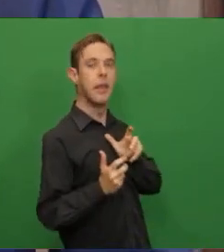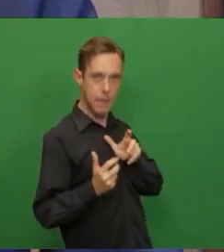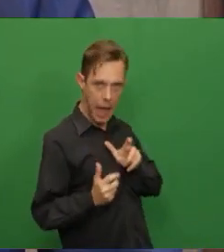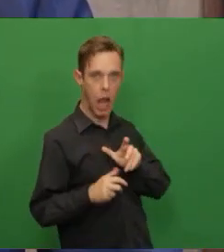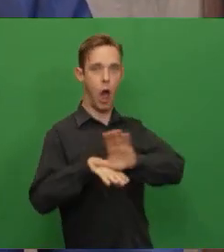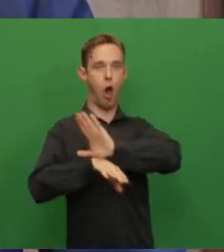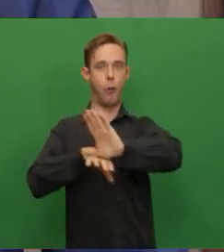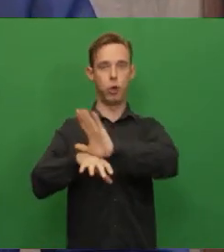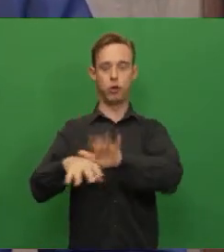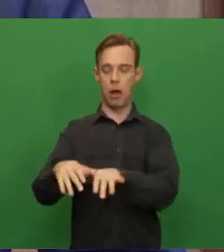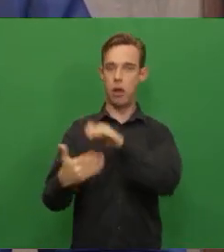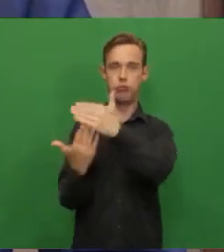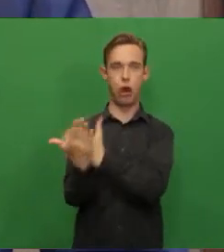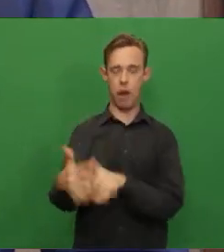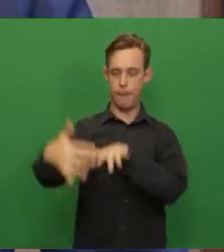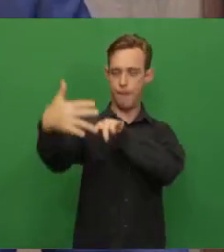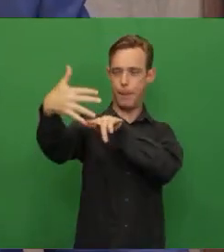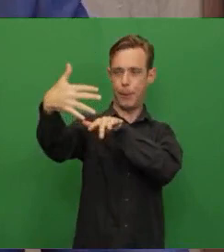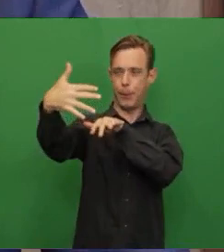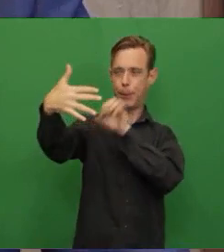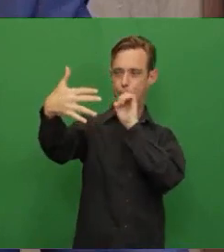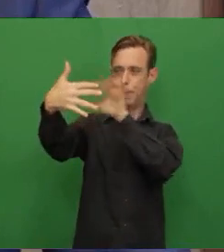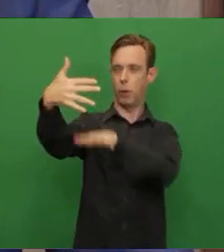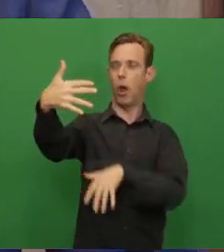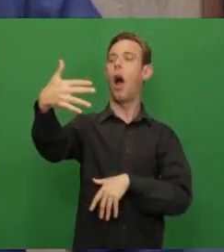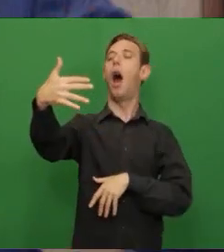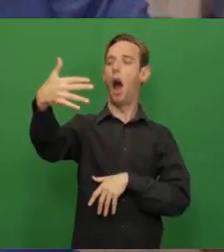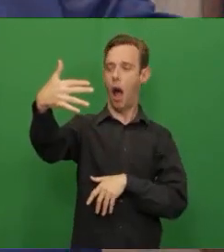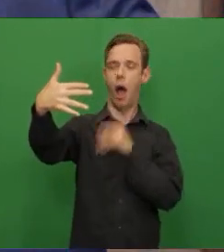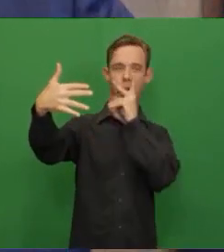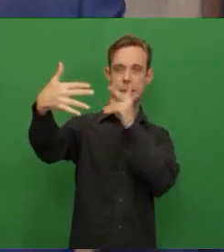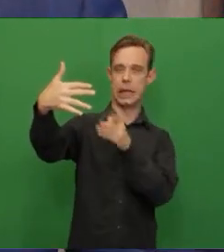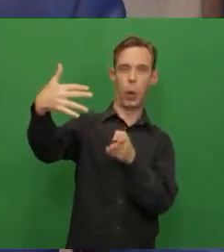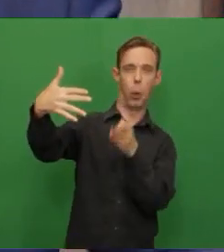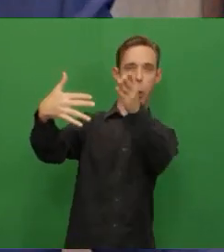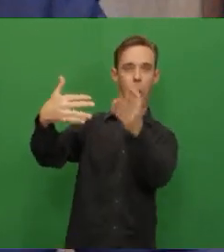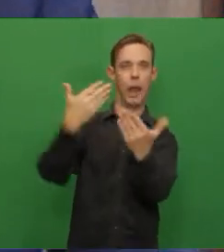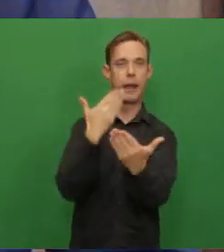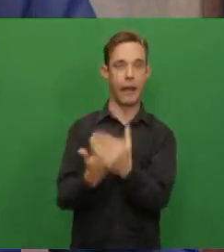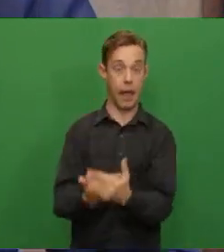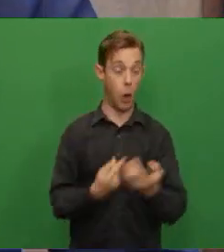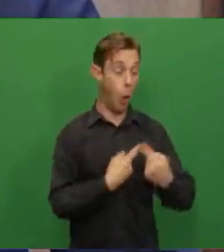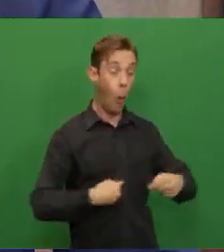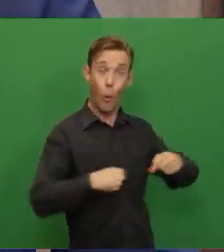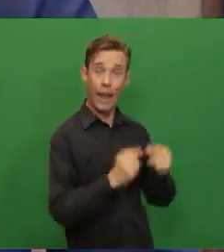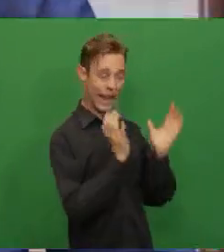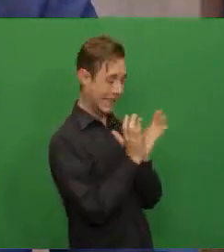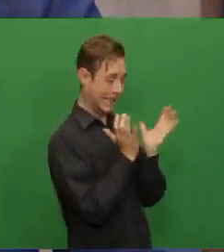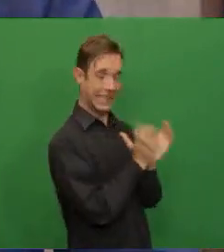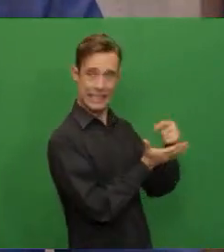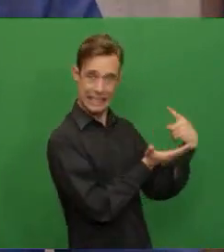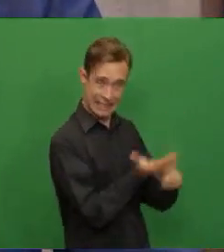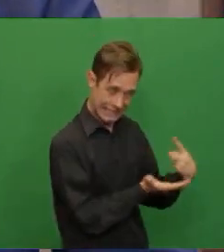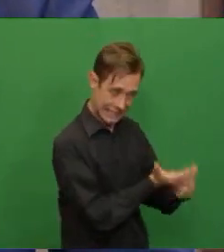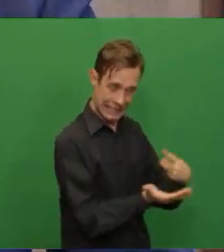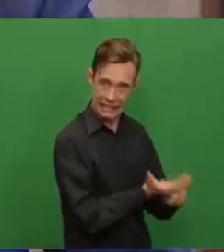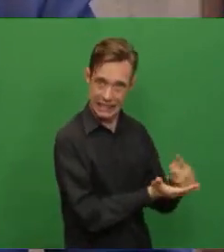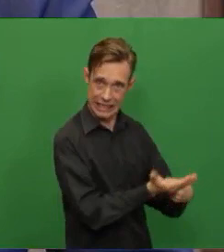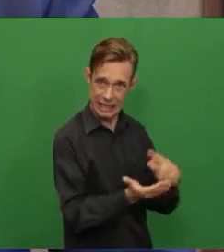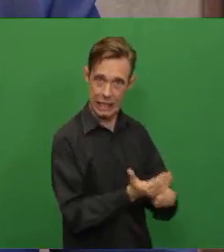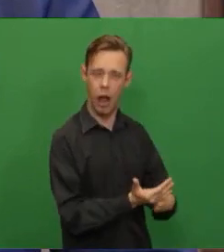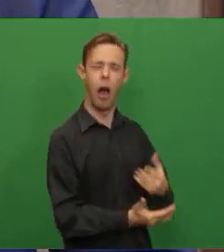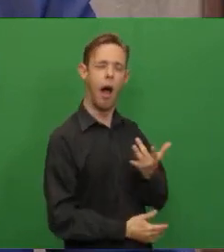actually look like. It is the preference of the MPC, not of the QPM, to get inflation